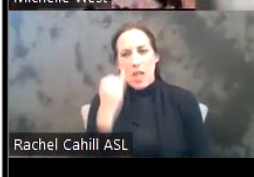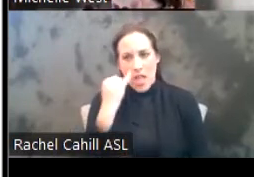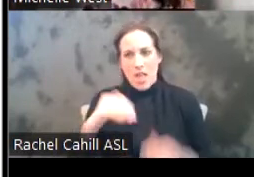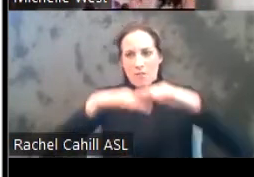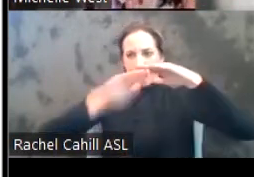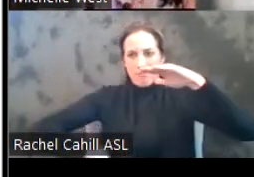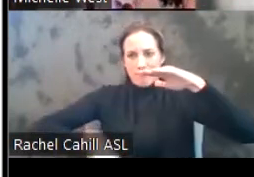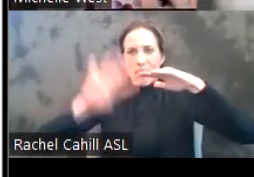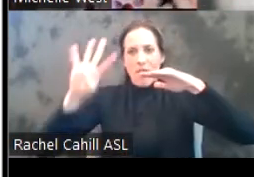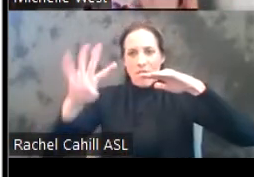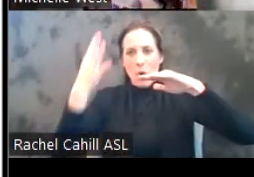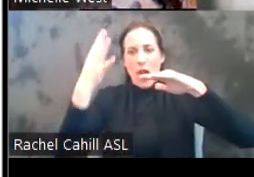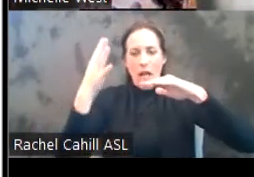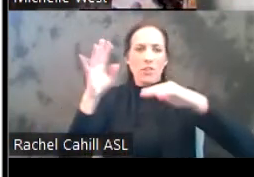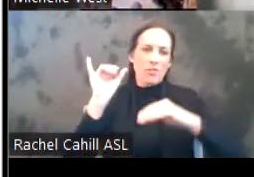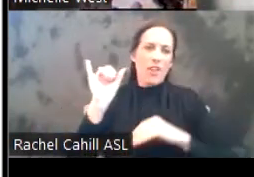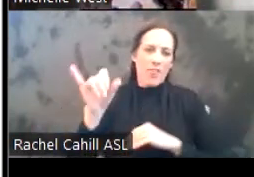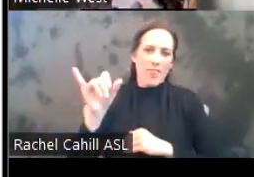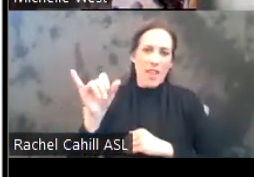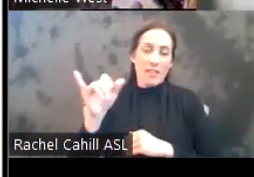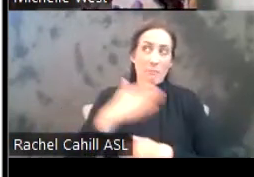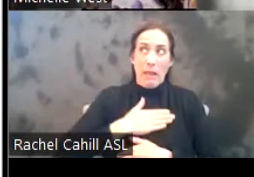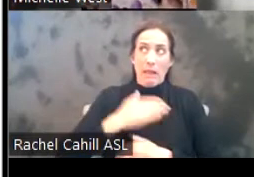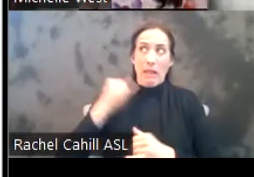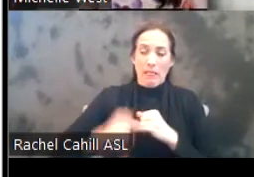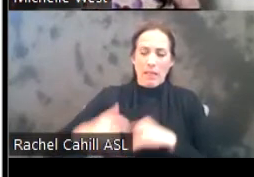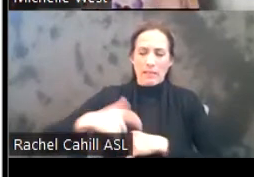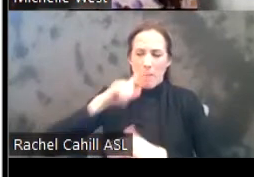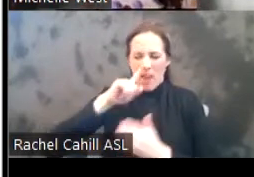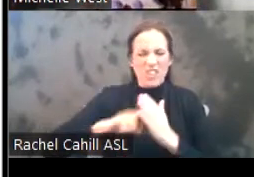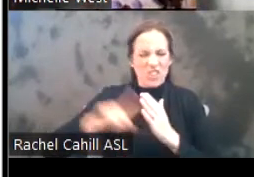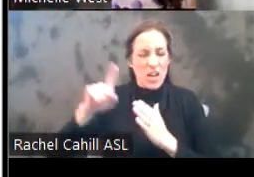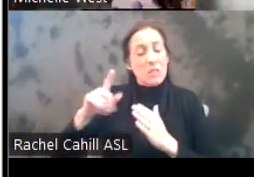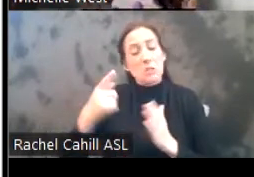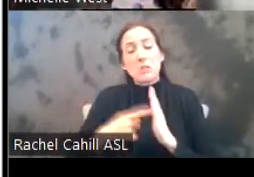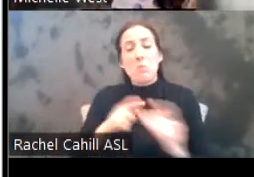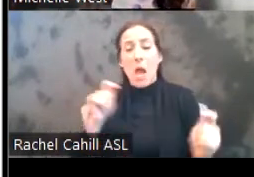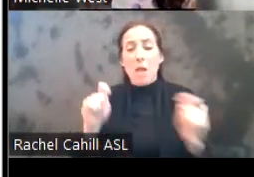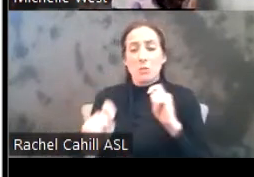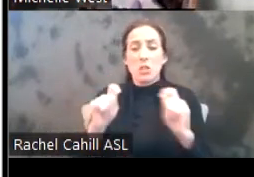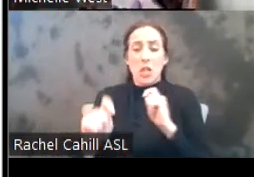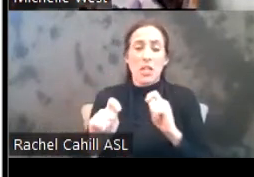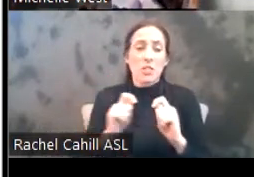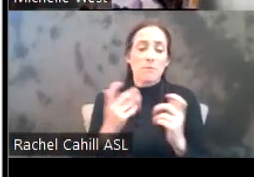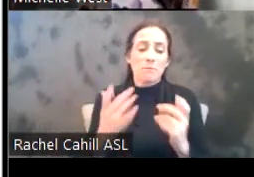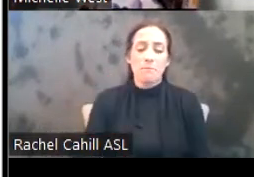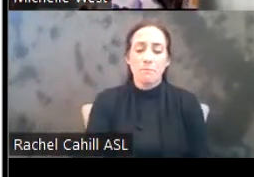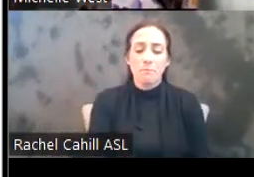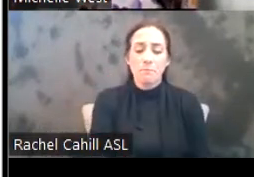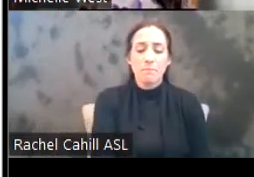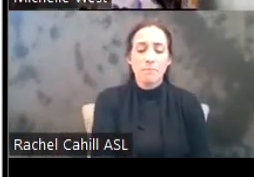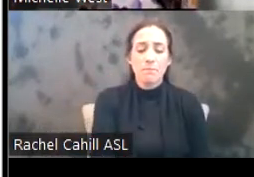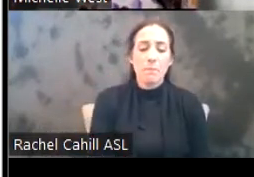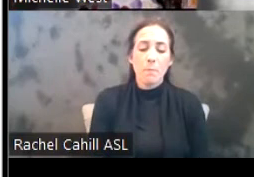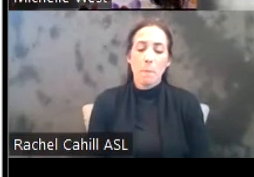$4. And that's as of when I last looked. So they can change, you know, they change things here and there. So you'd want to look into that.